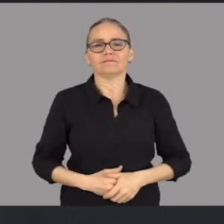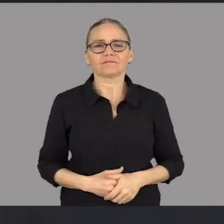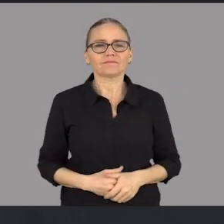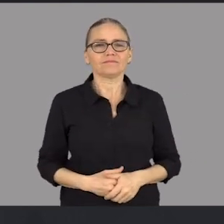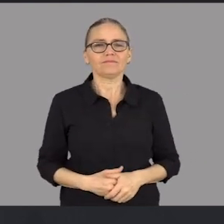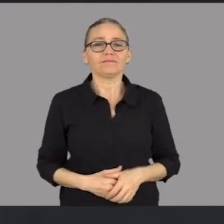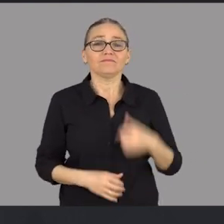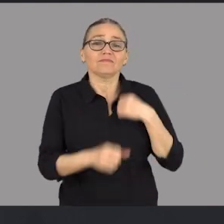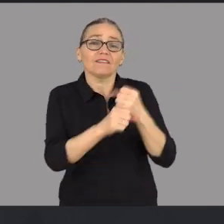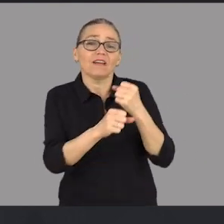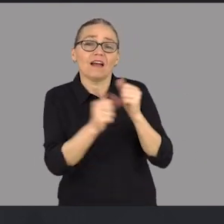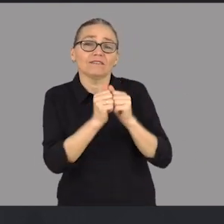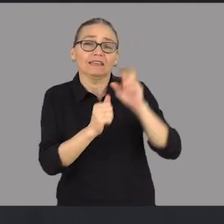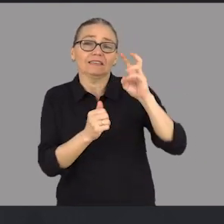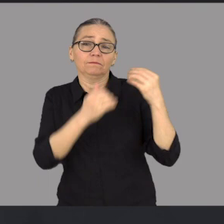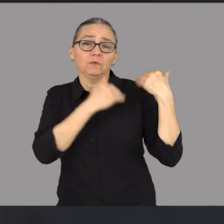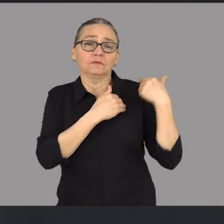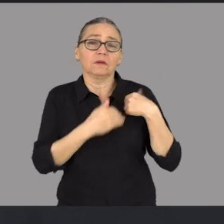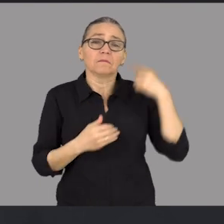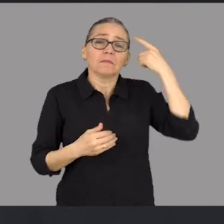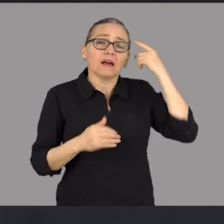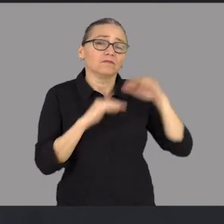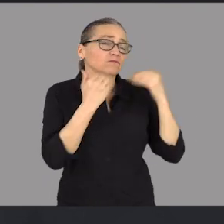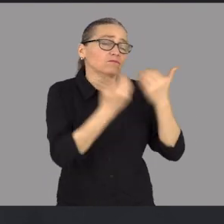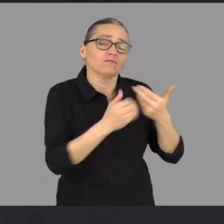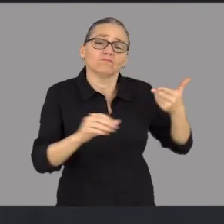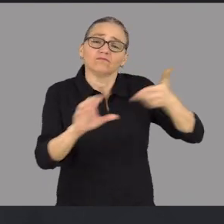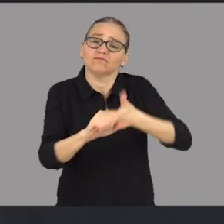think making sure that there's total team buy-in.